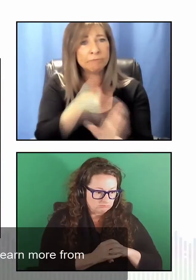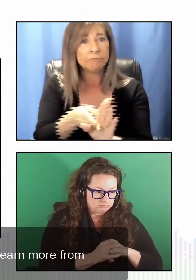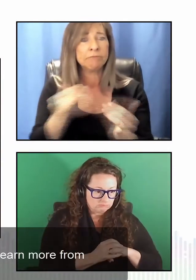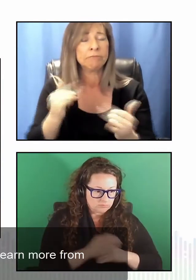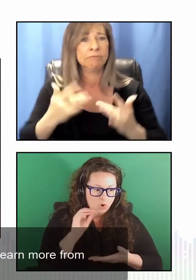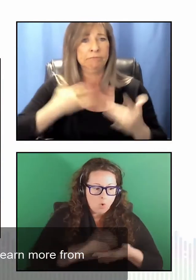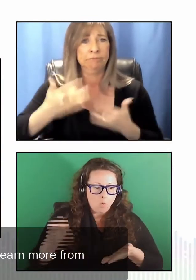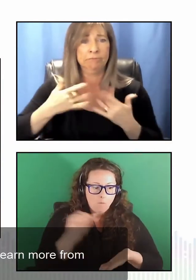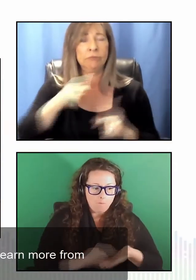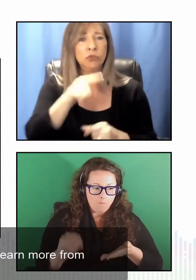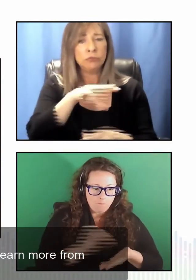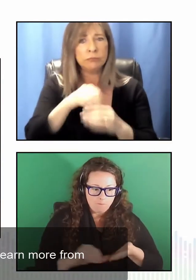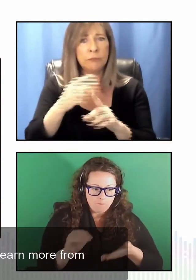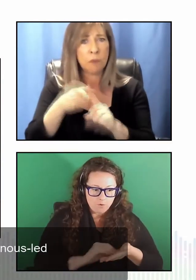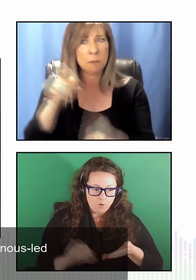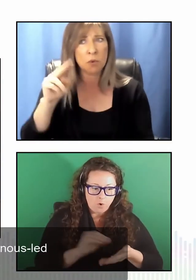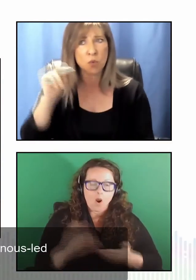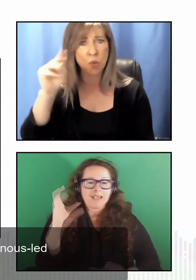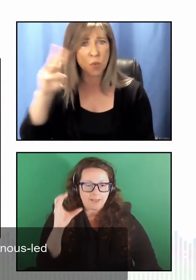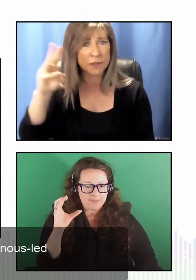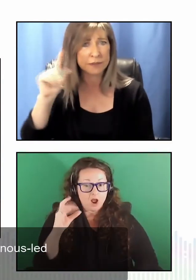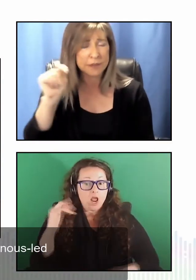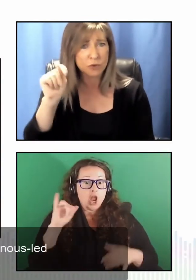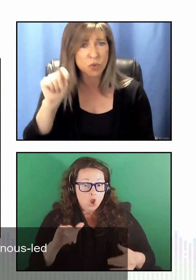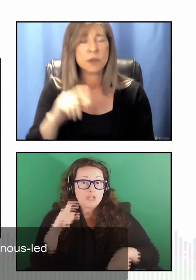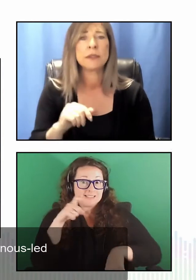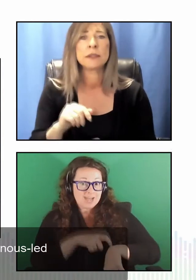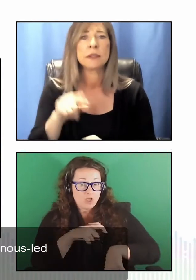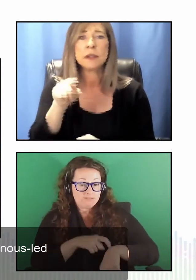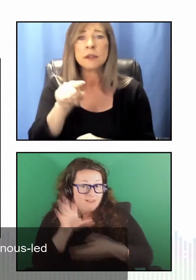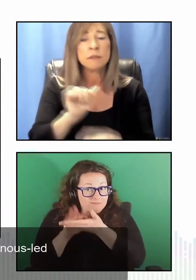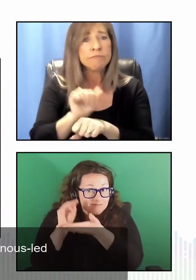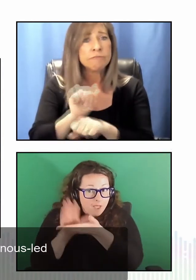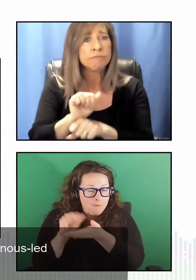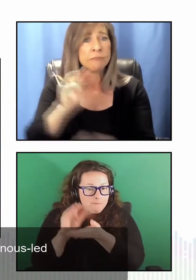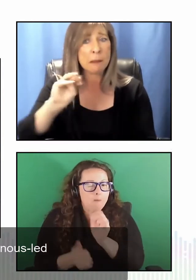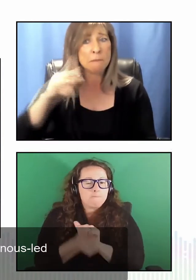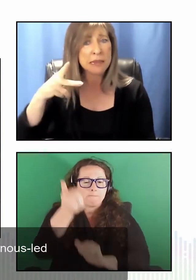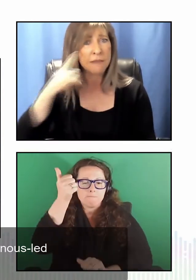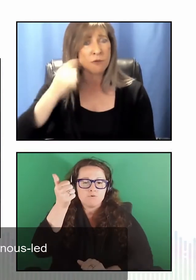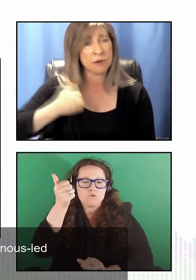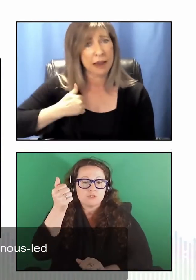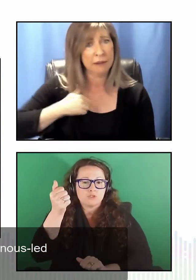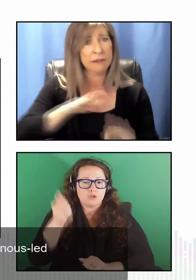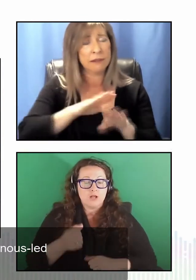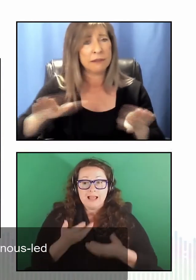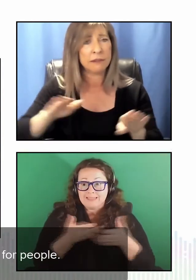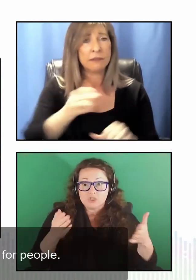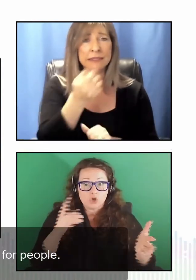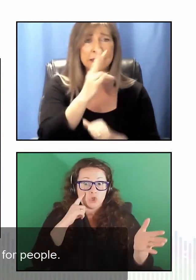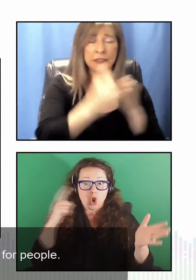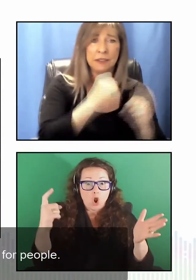We are delighted to have this opportunity to learn more from such a remarkable leader about Indigenous-led conservation